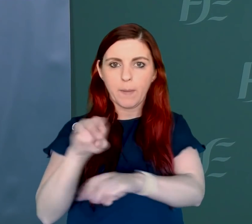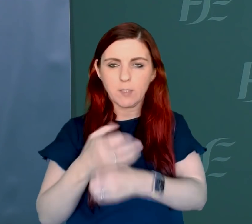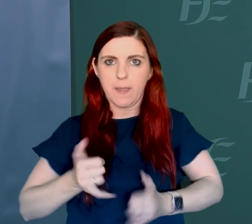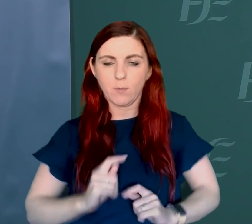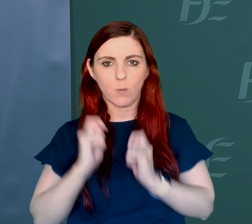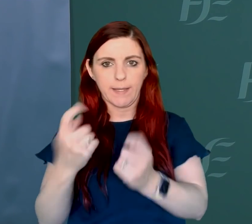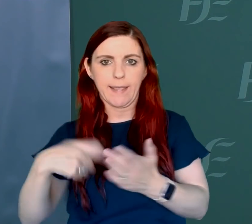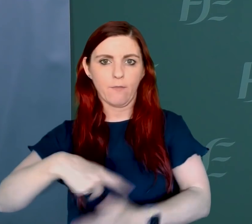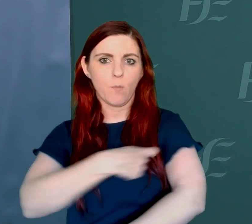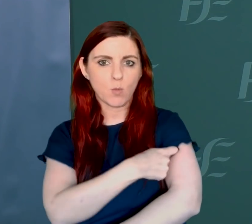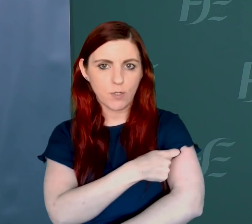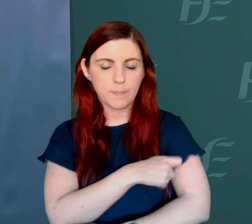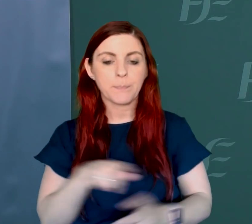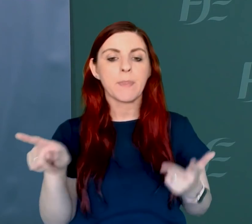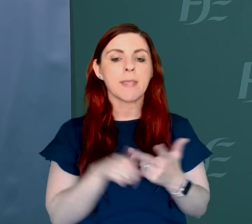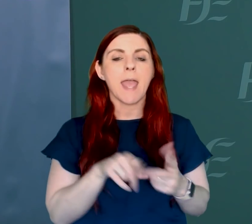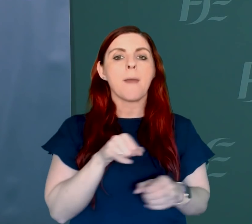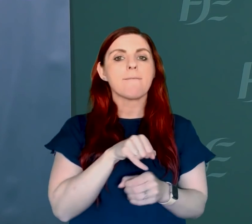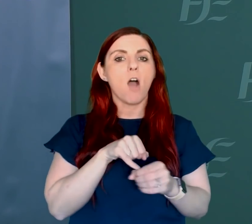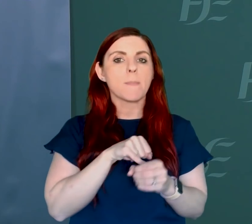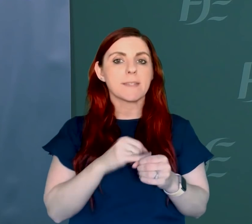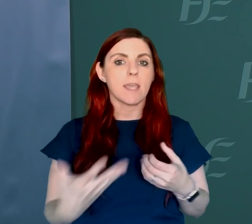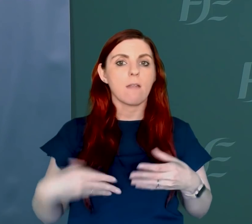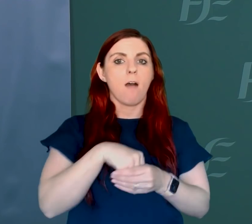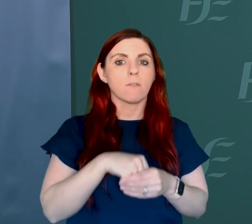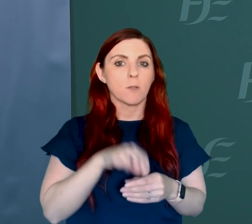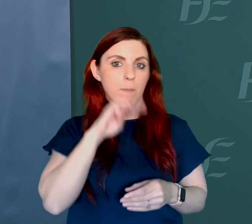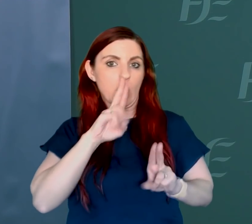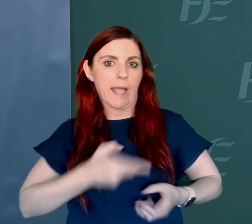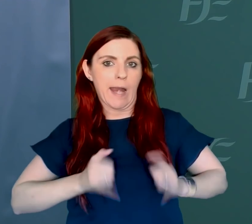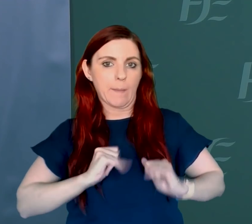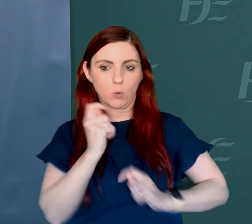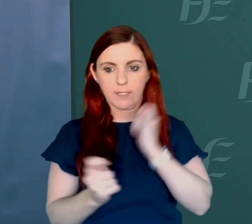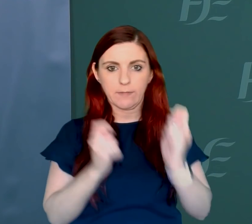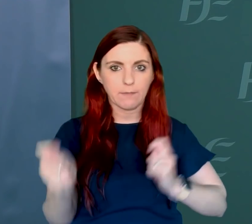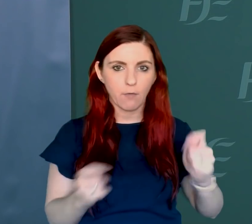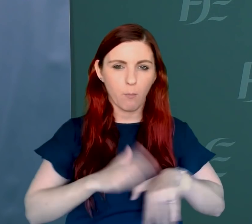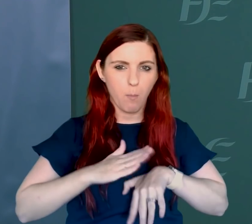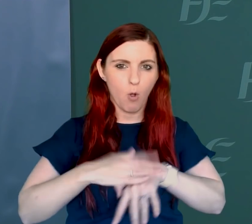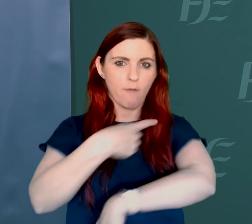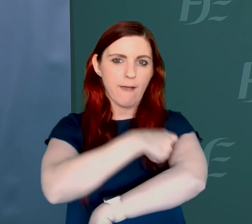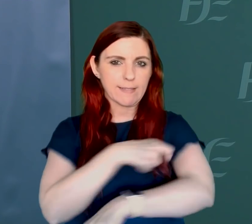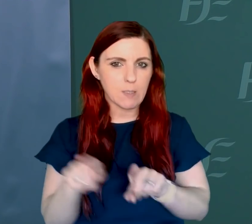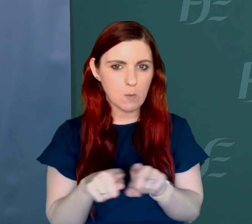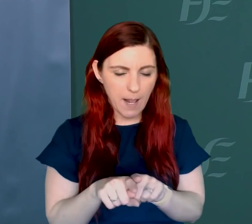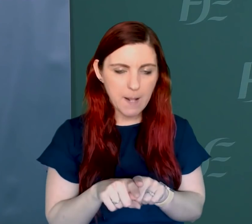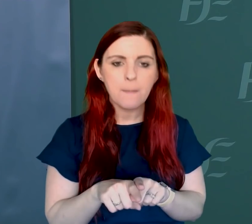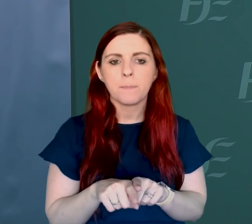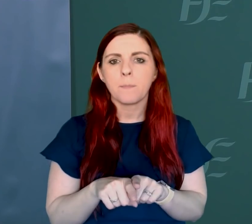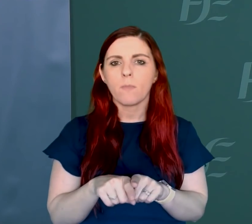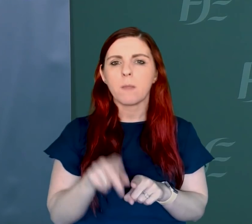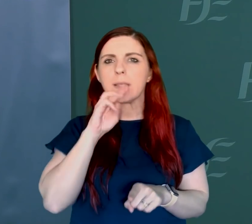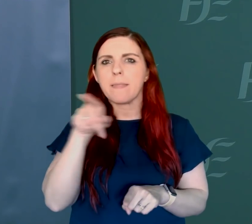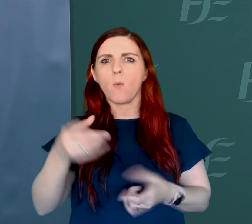We're also bringing the pharmacy sector in, which will strengthen our capacity over the next short while, giving us capacity of about up to 30,000 per